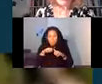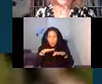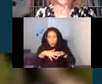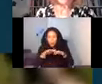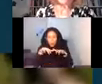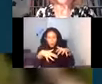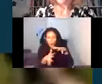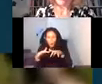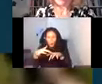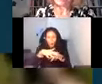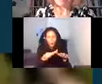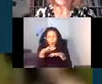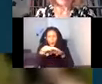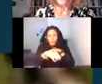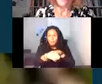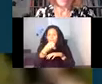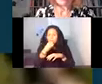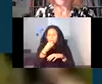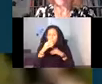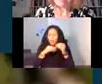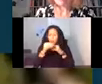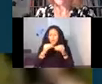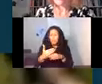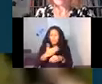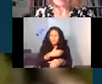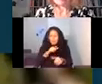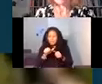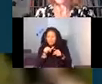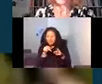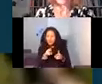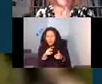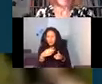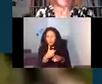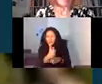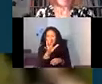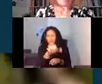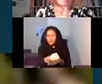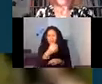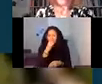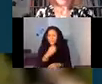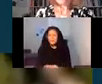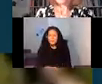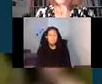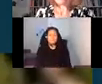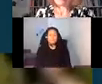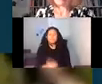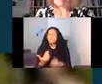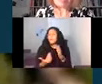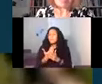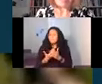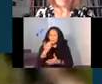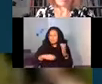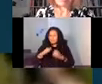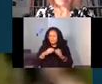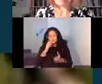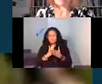swarms towards it as though it had worked out in advance the best route for getting there. Modern scientists are